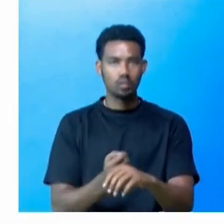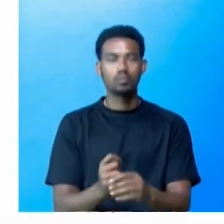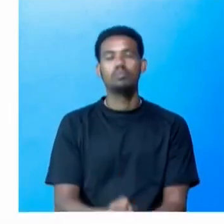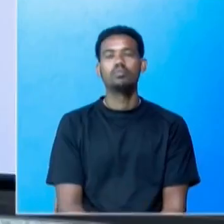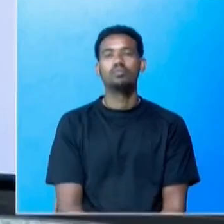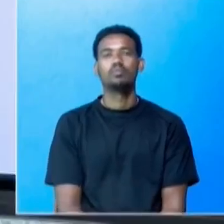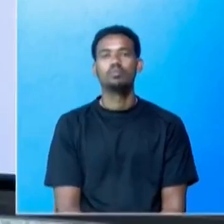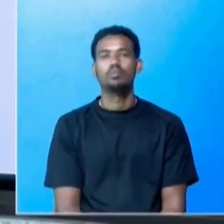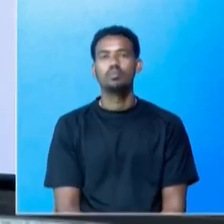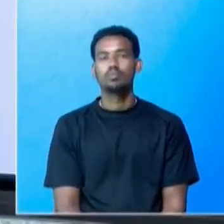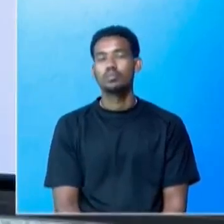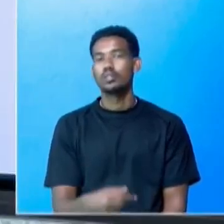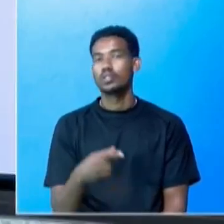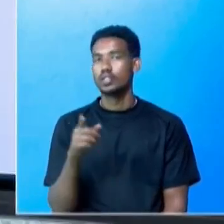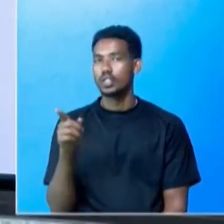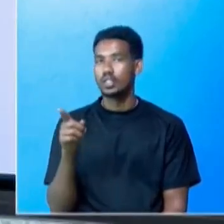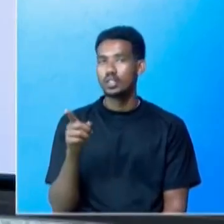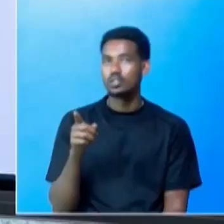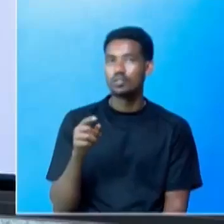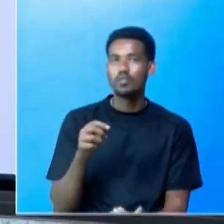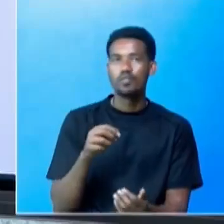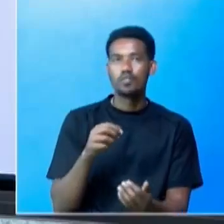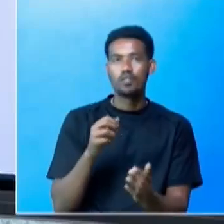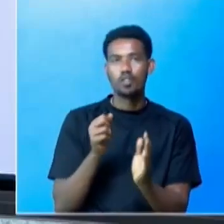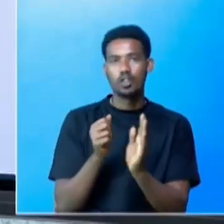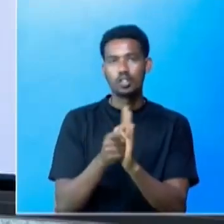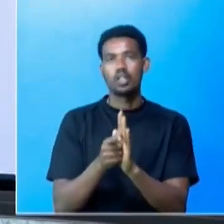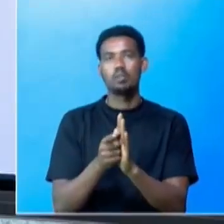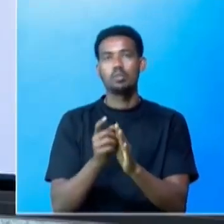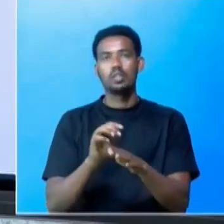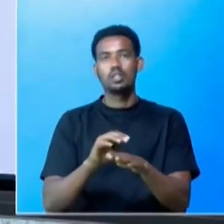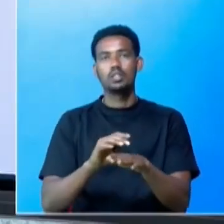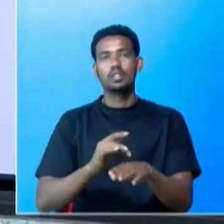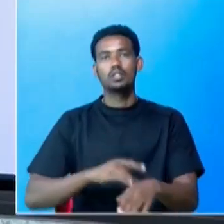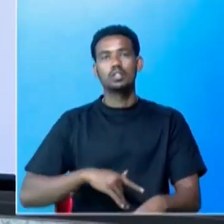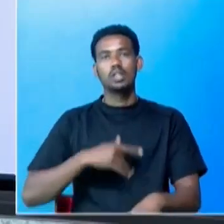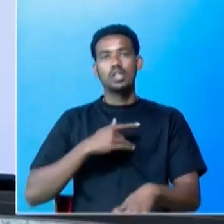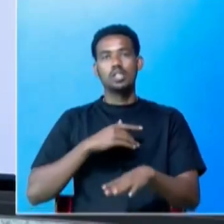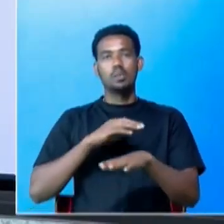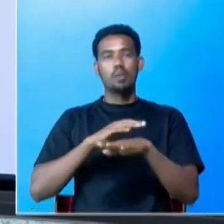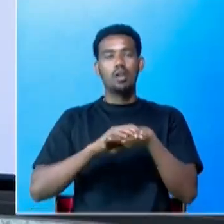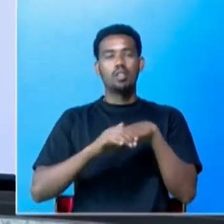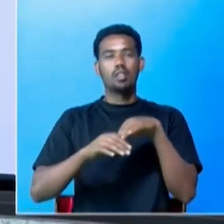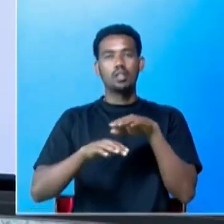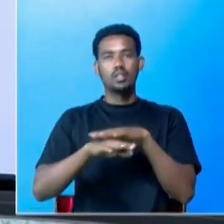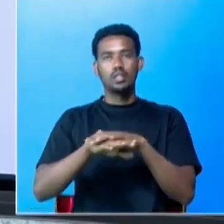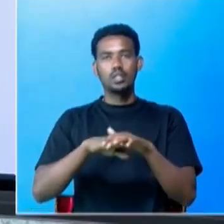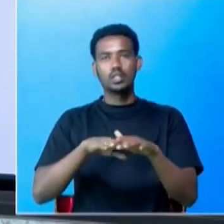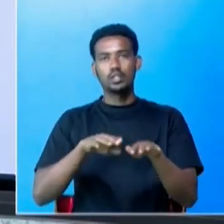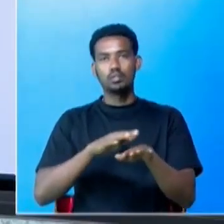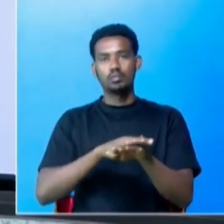So here is by sense organ, by touching, how it's look like. For example,